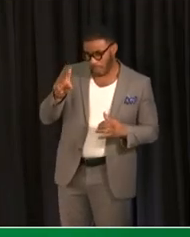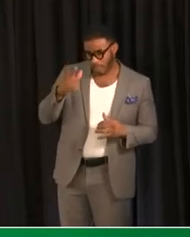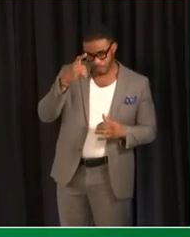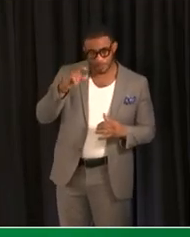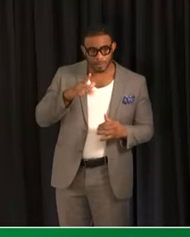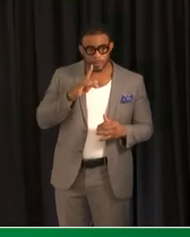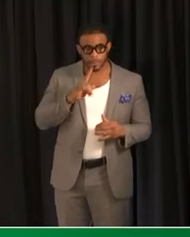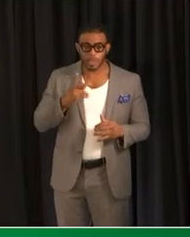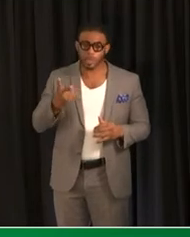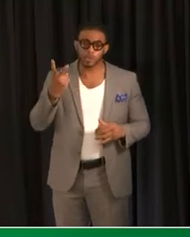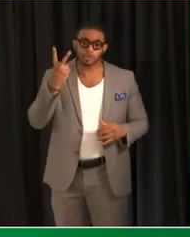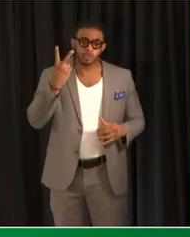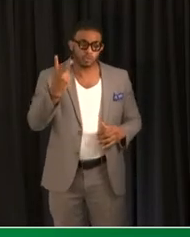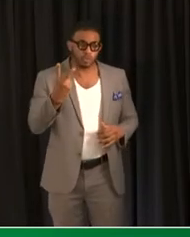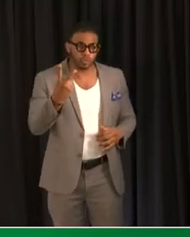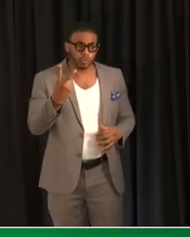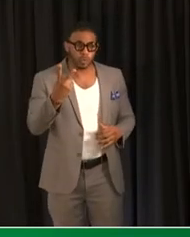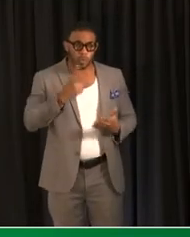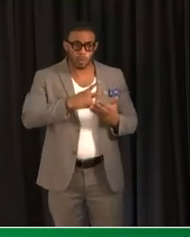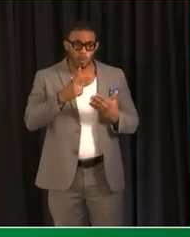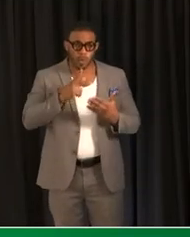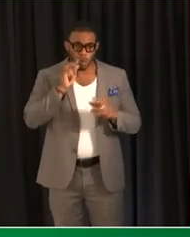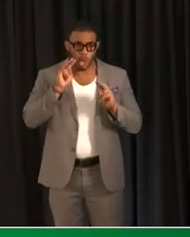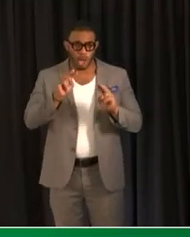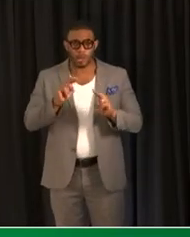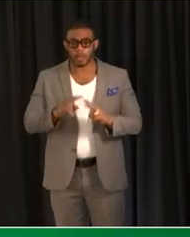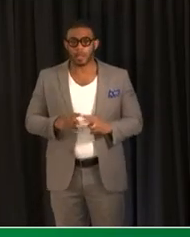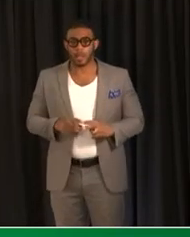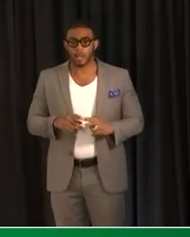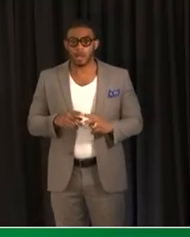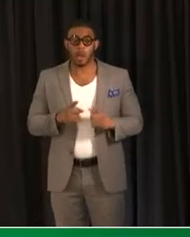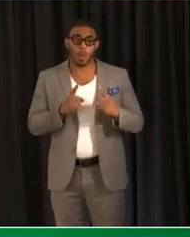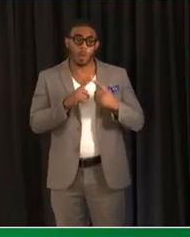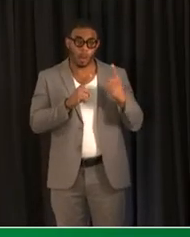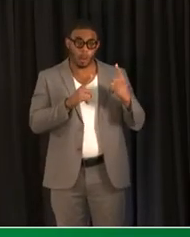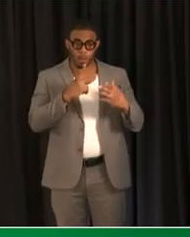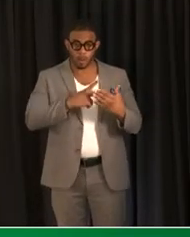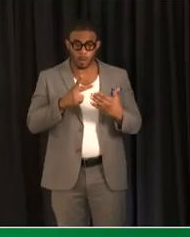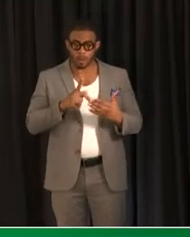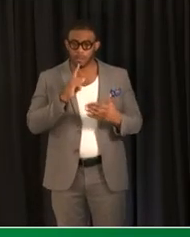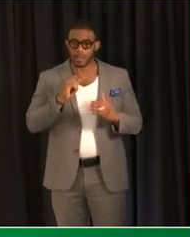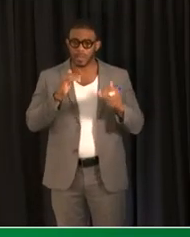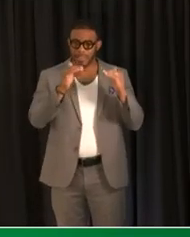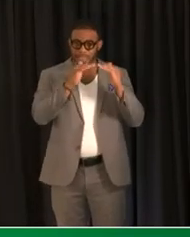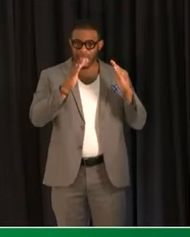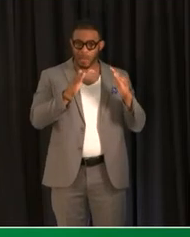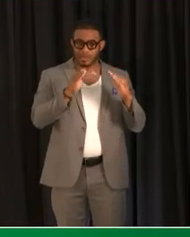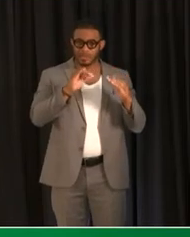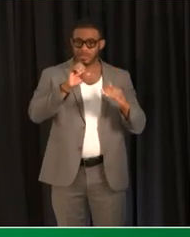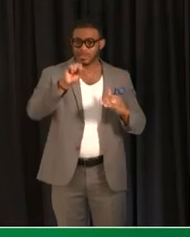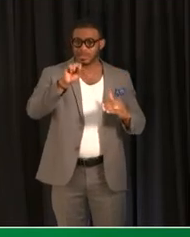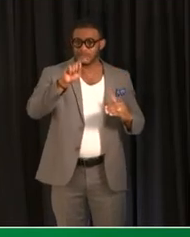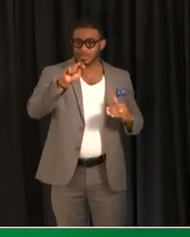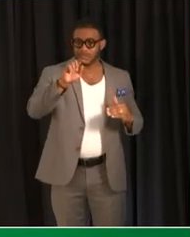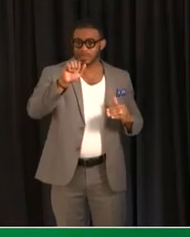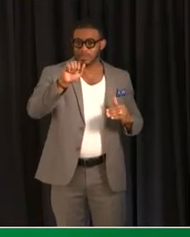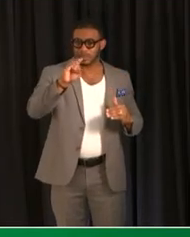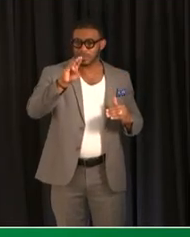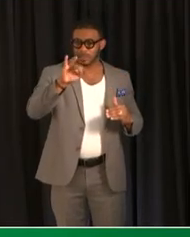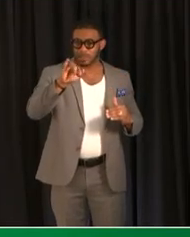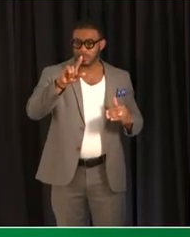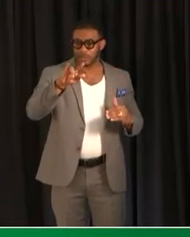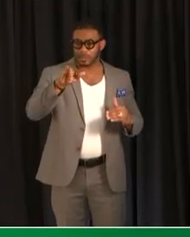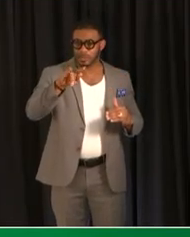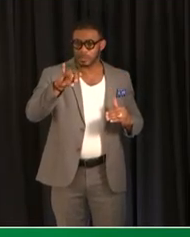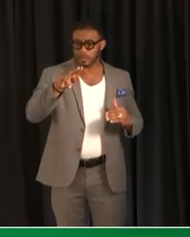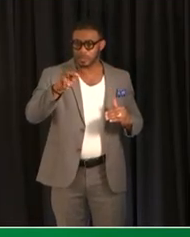reason I ask is there's going to be 2 programs that we're looking at. One of the programs we had was the Housing Stabilization Grants.